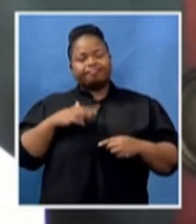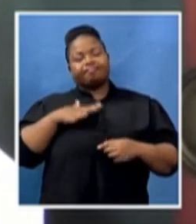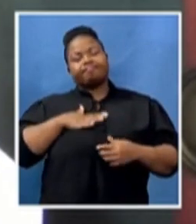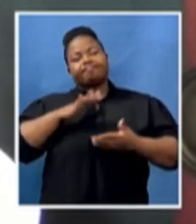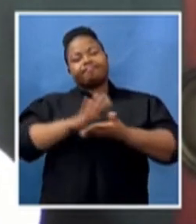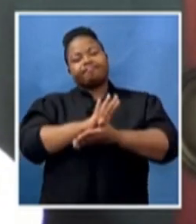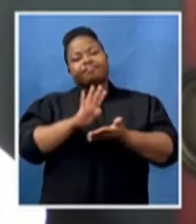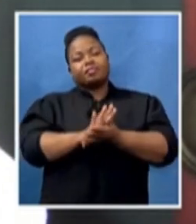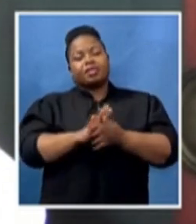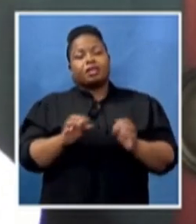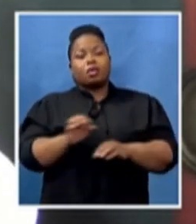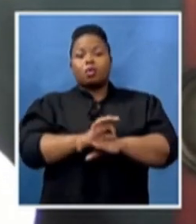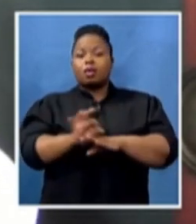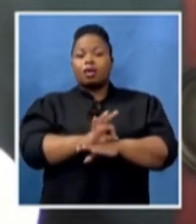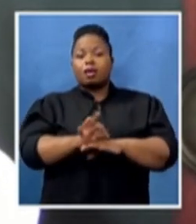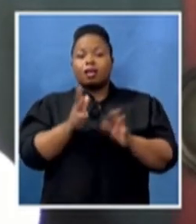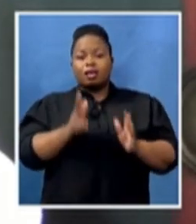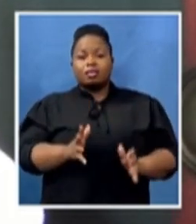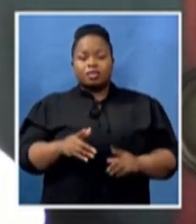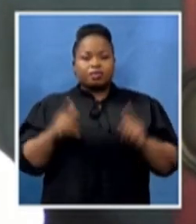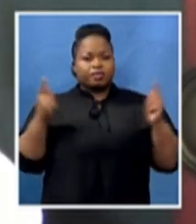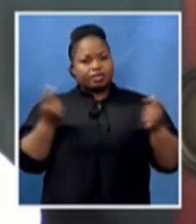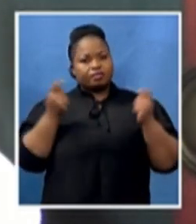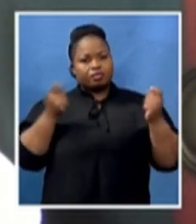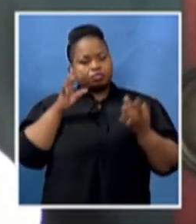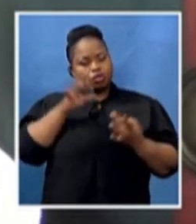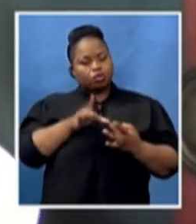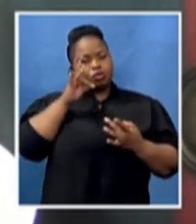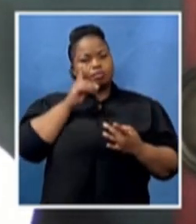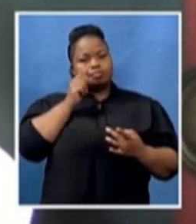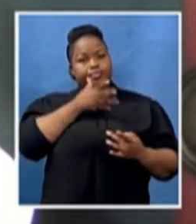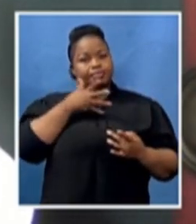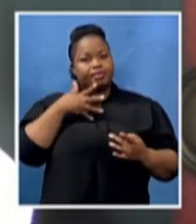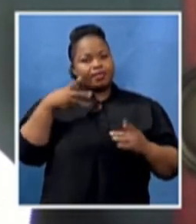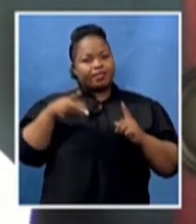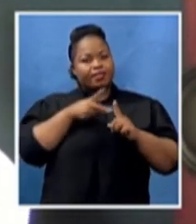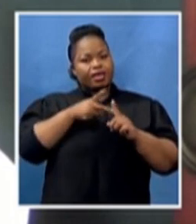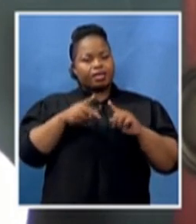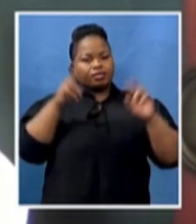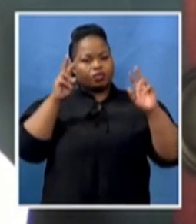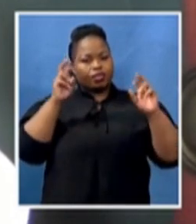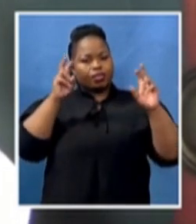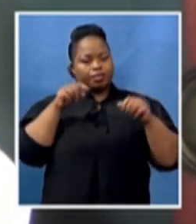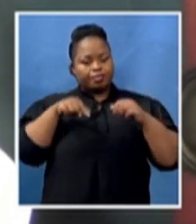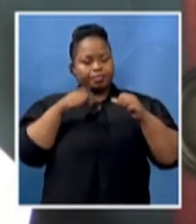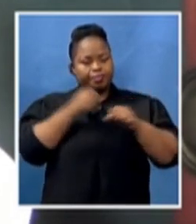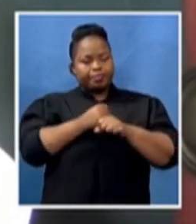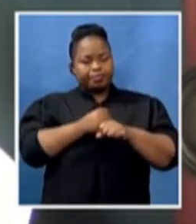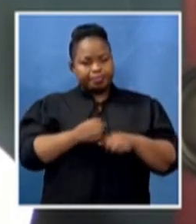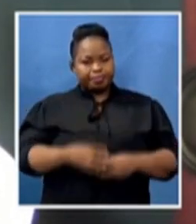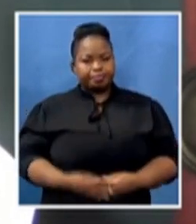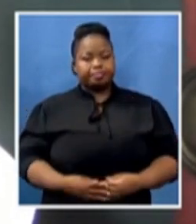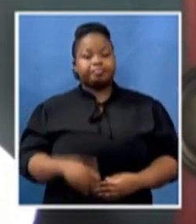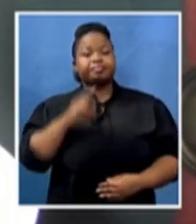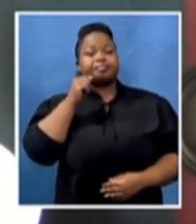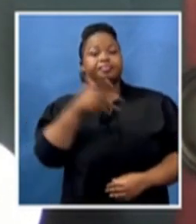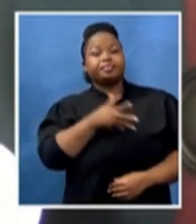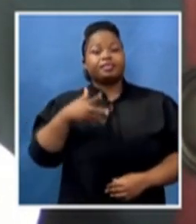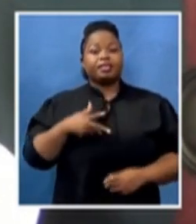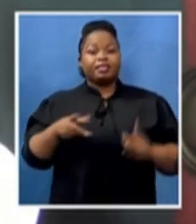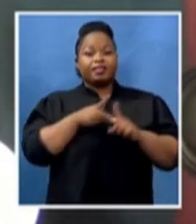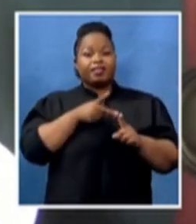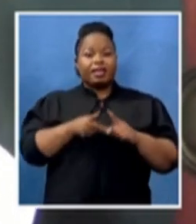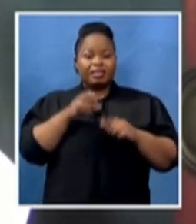chose gender-based violence as a theme for this year. Gender-based violence in South Africa is a significant